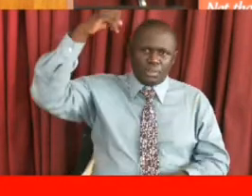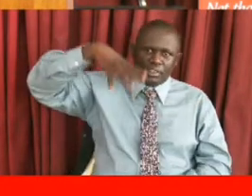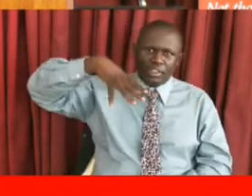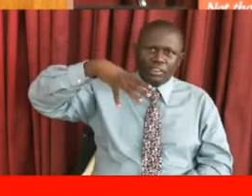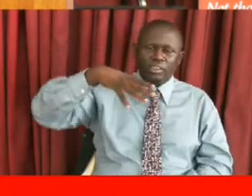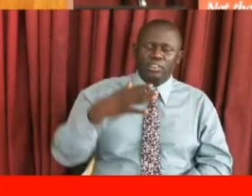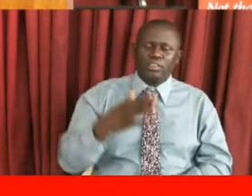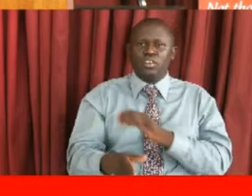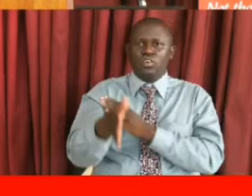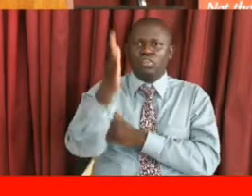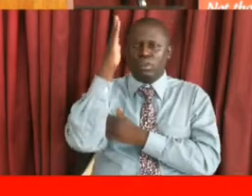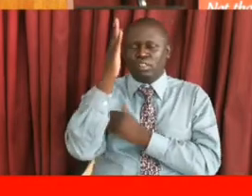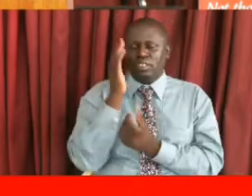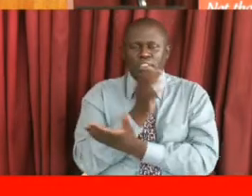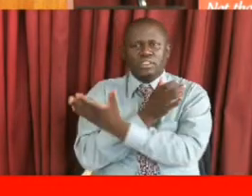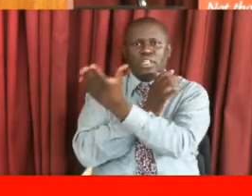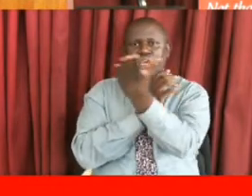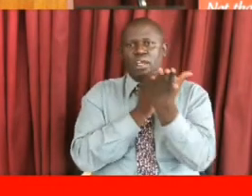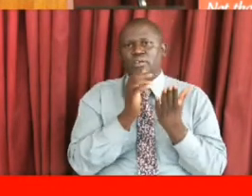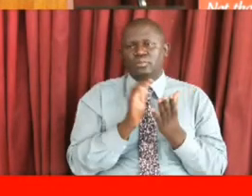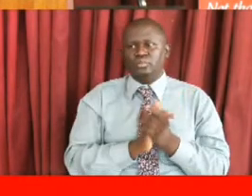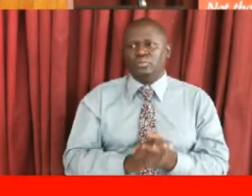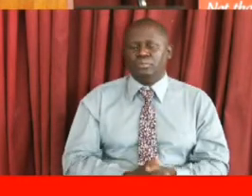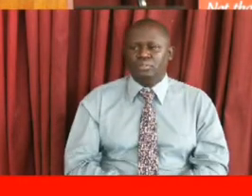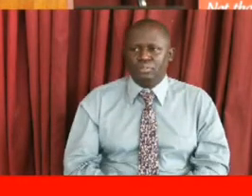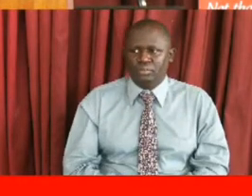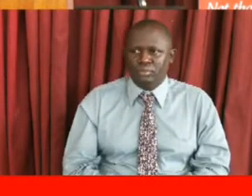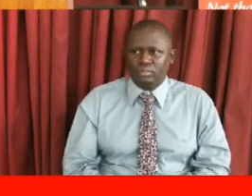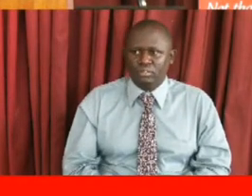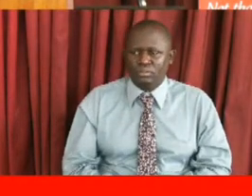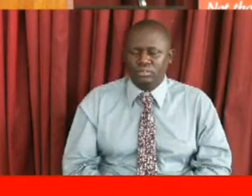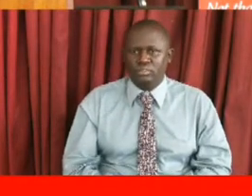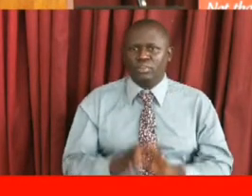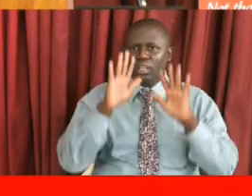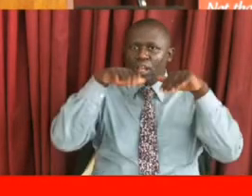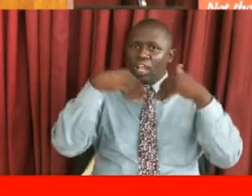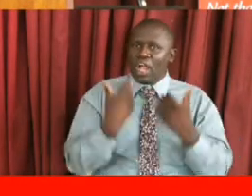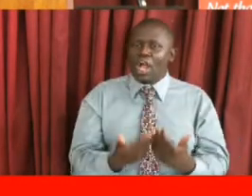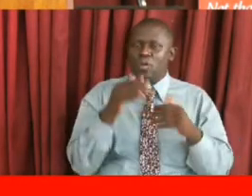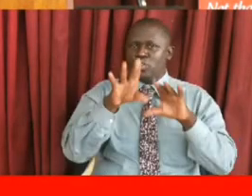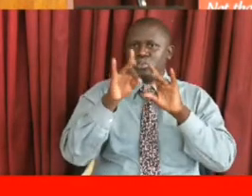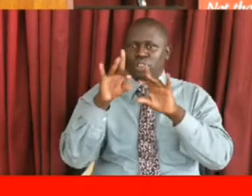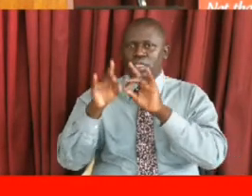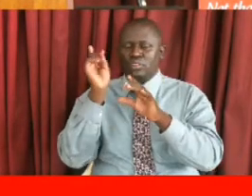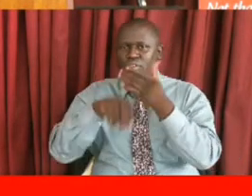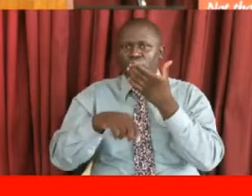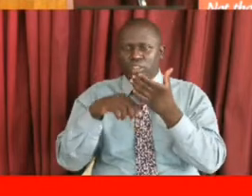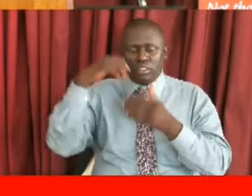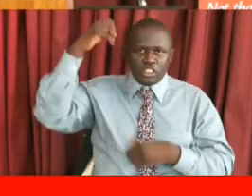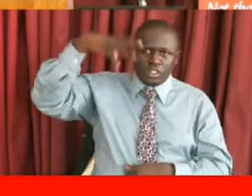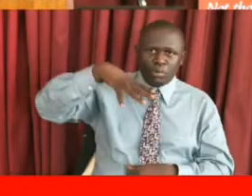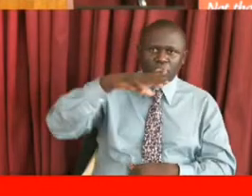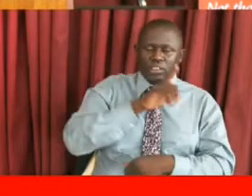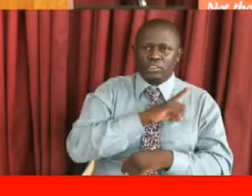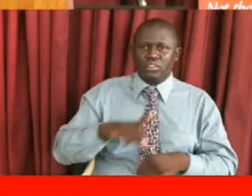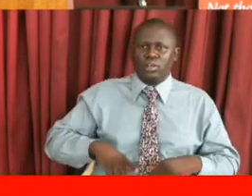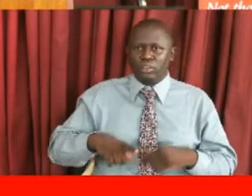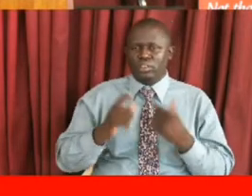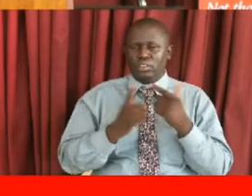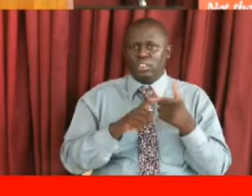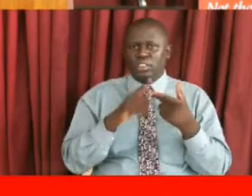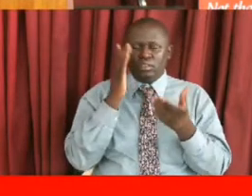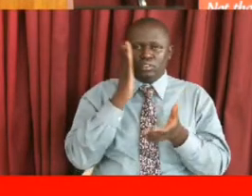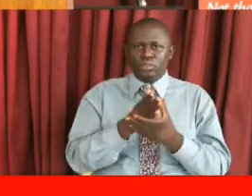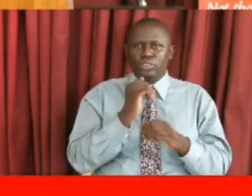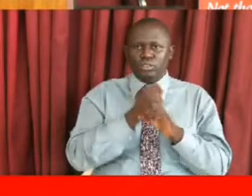presence of the Lord is how to identify the presence of the Lord is to